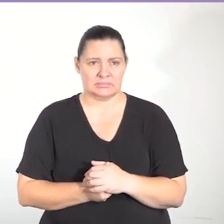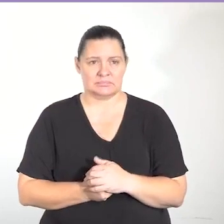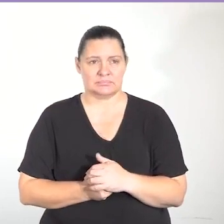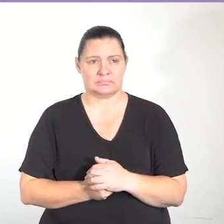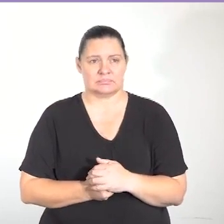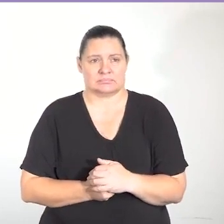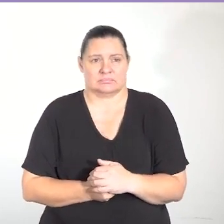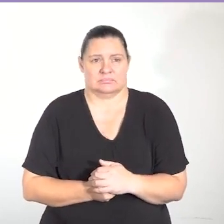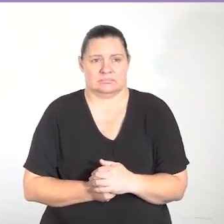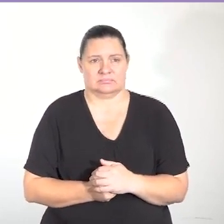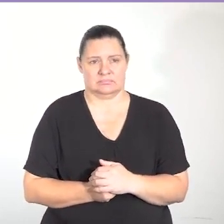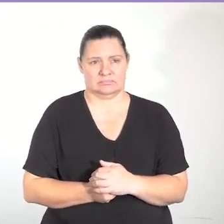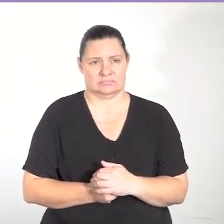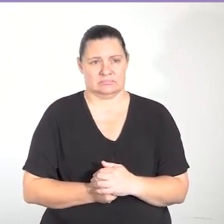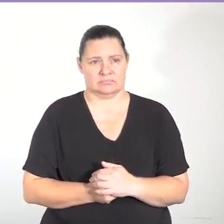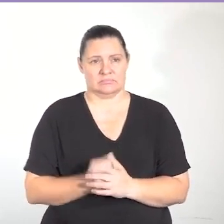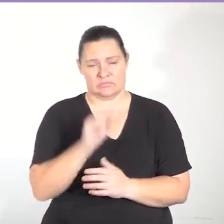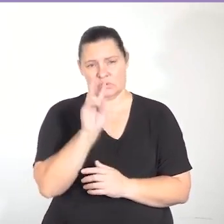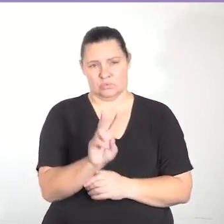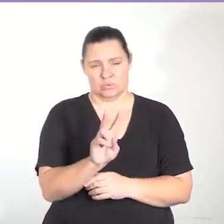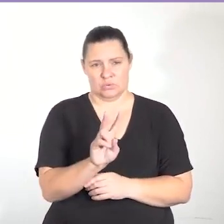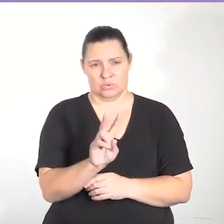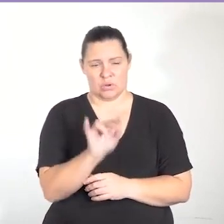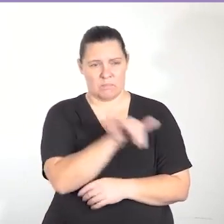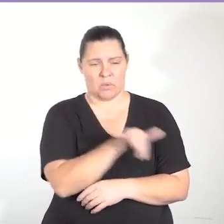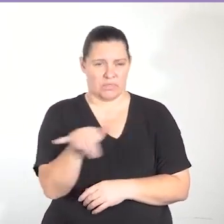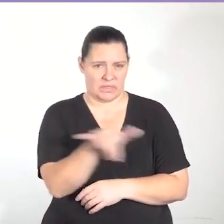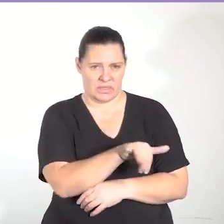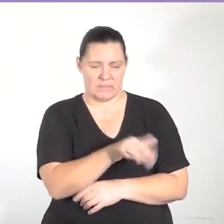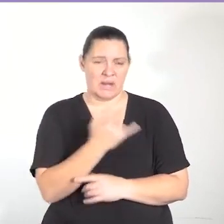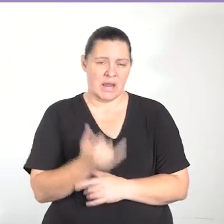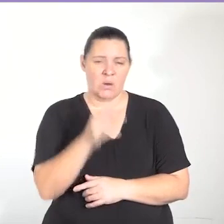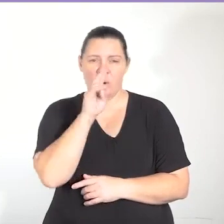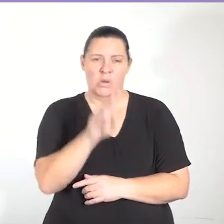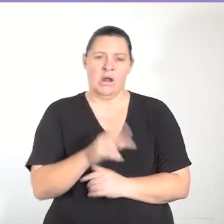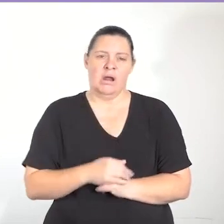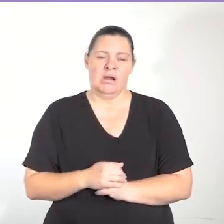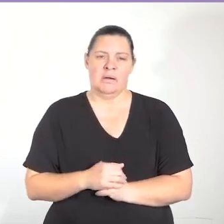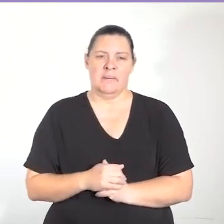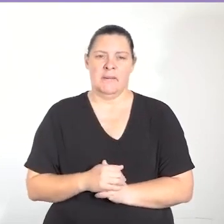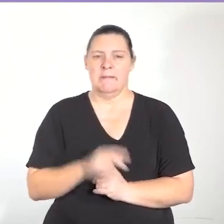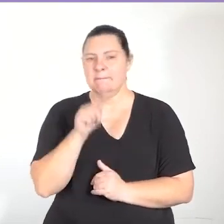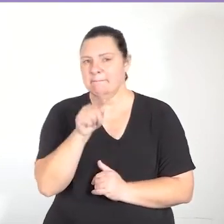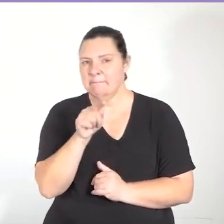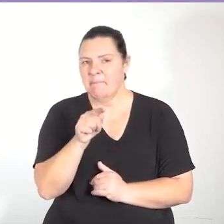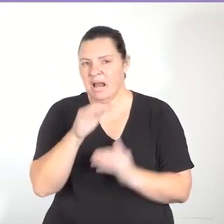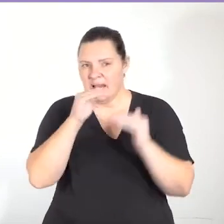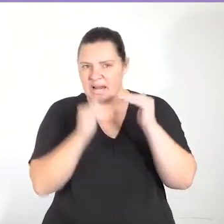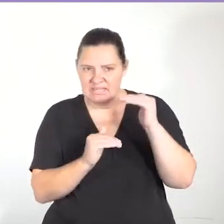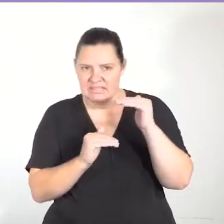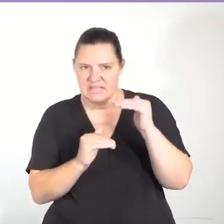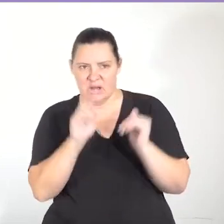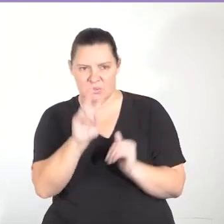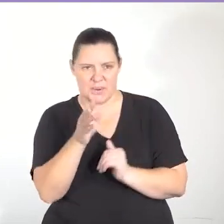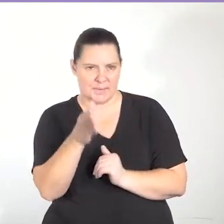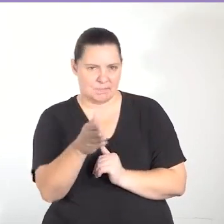the common factors here is only the 2. But this time, we are looking for the one where the